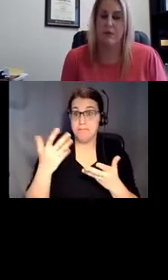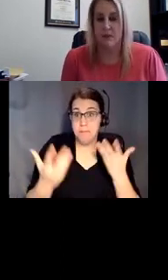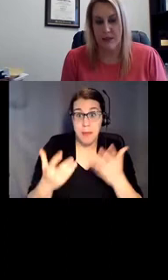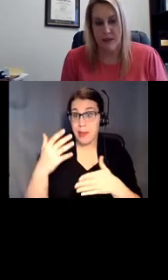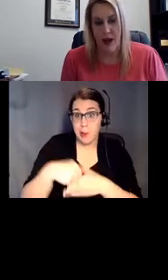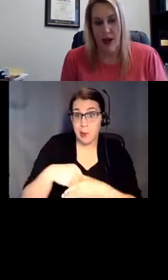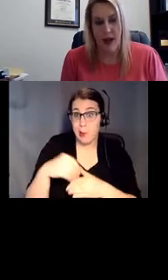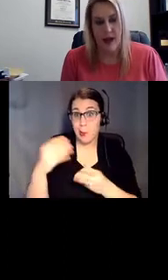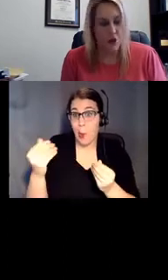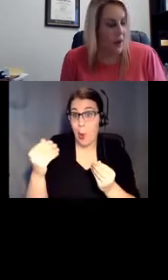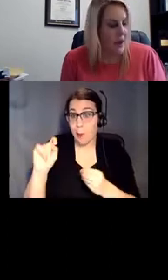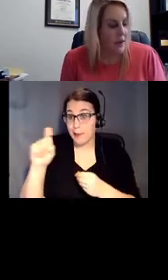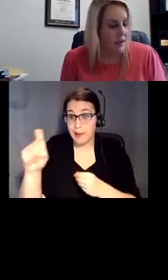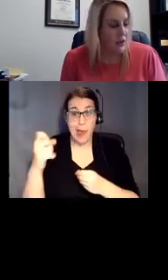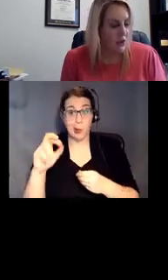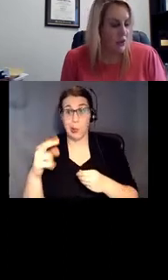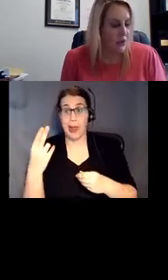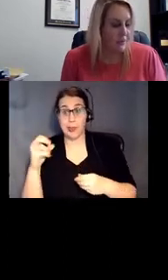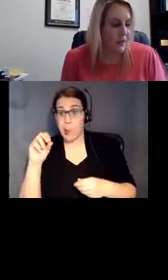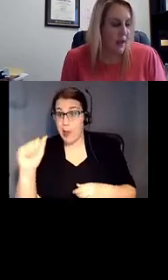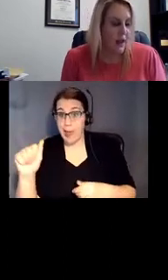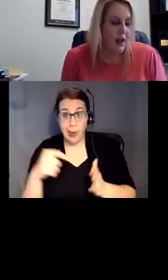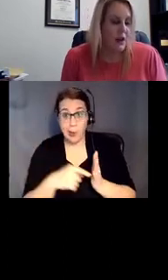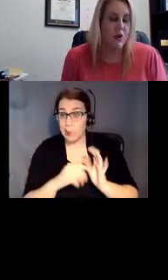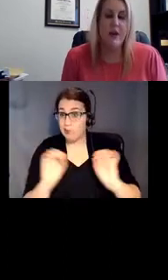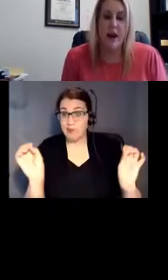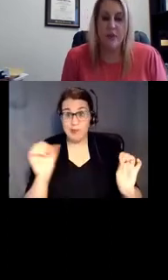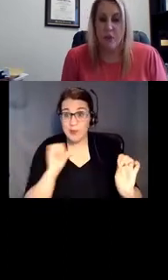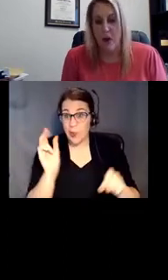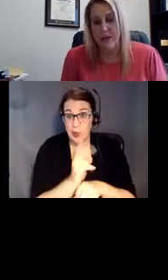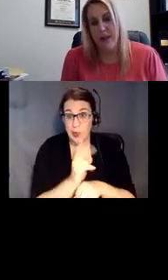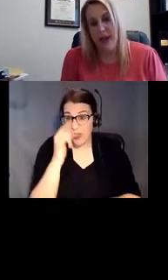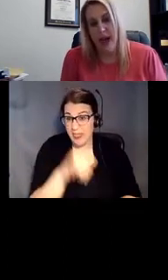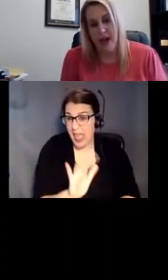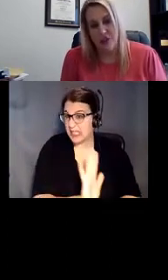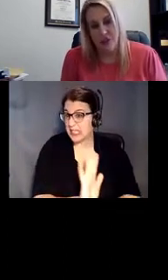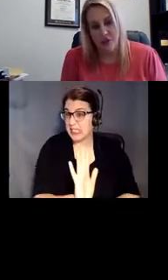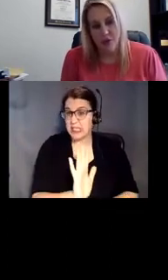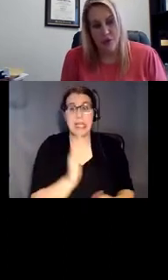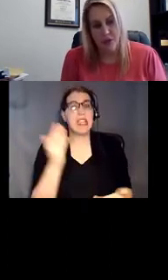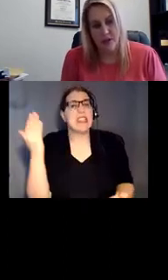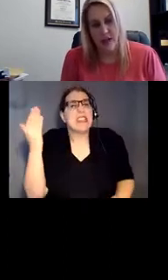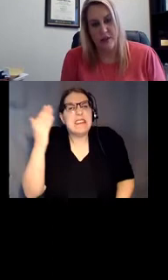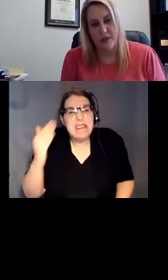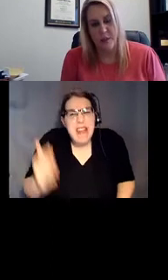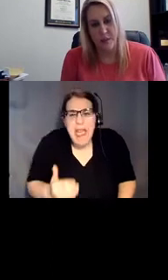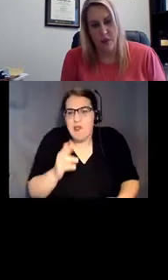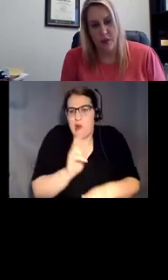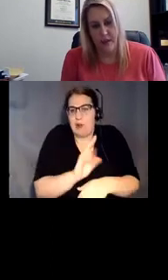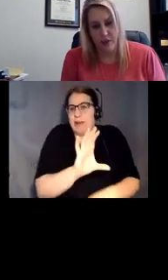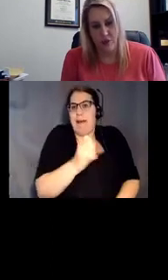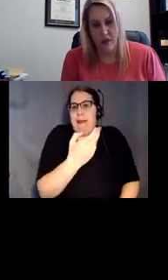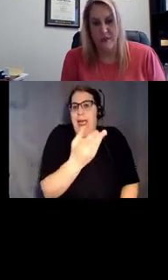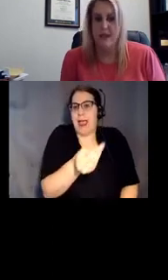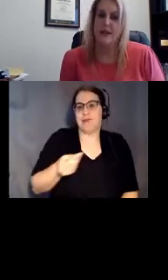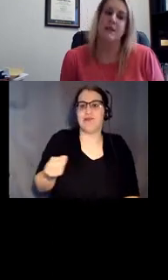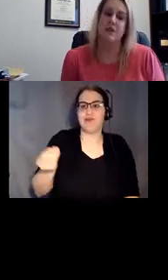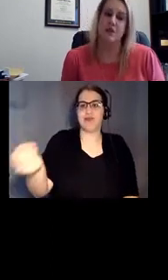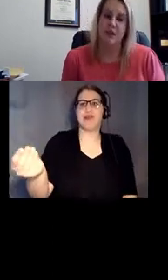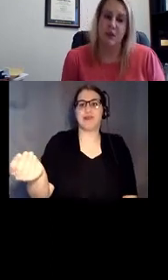or HOA dues. You never want to make cash distributions out of a supplemental needs